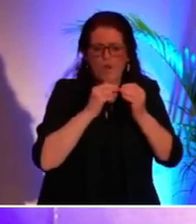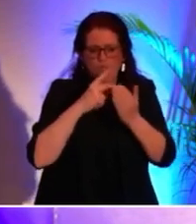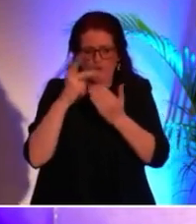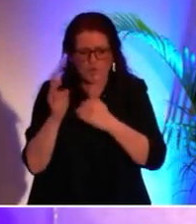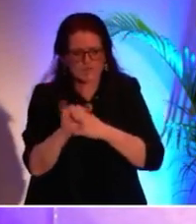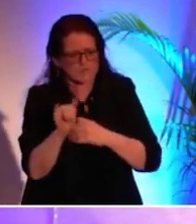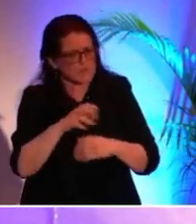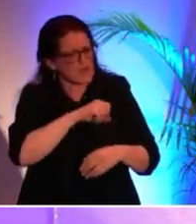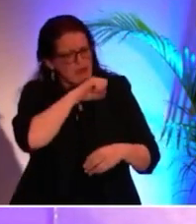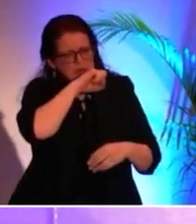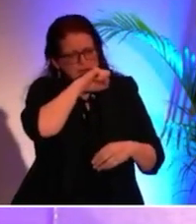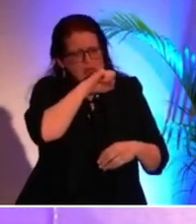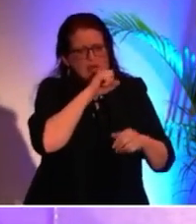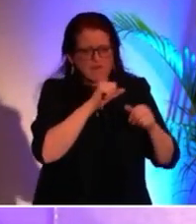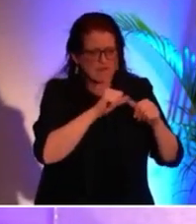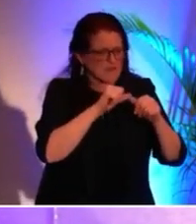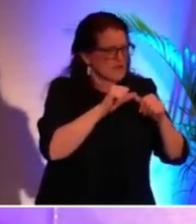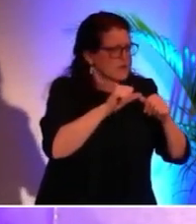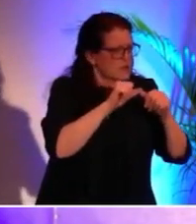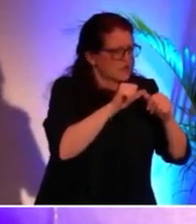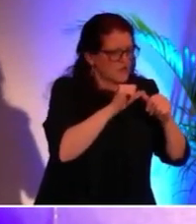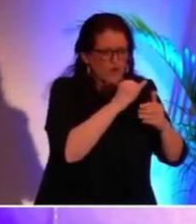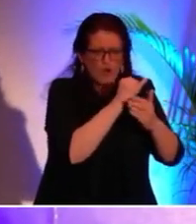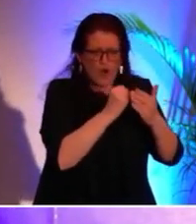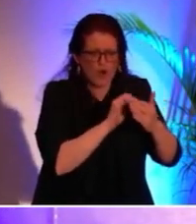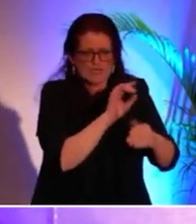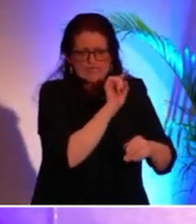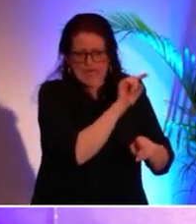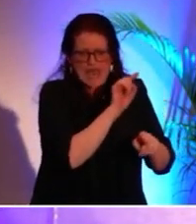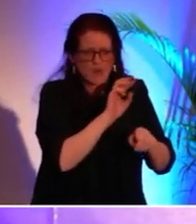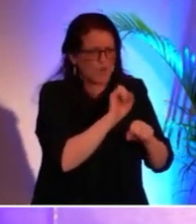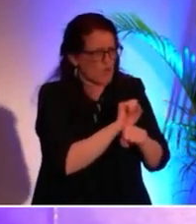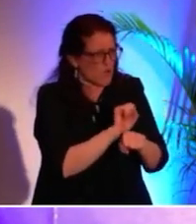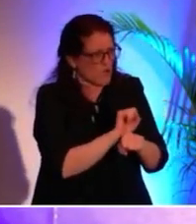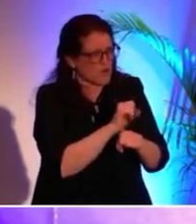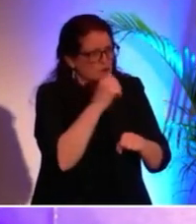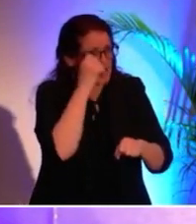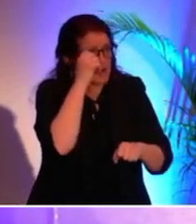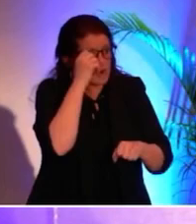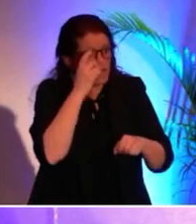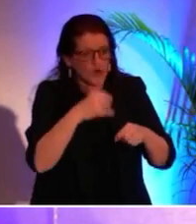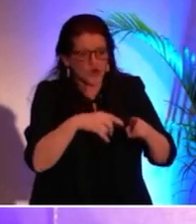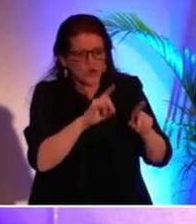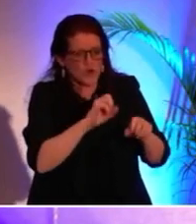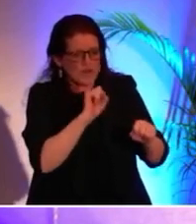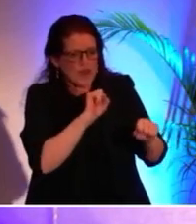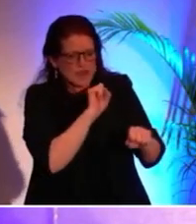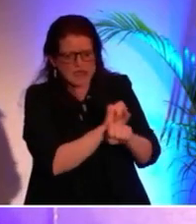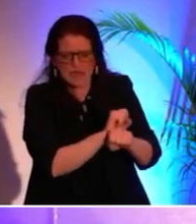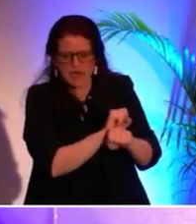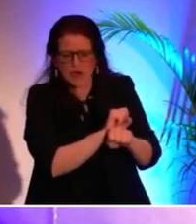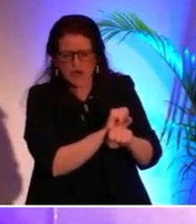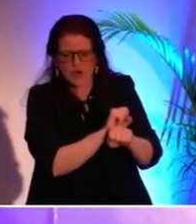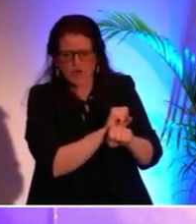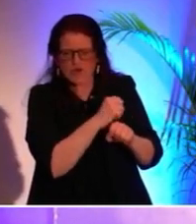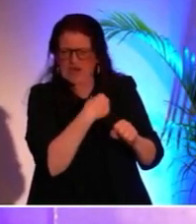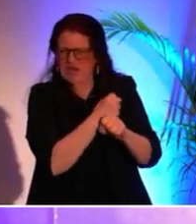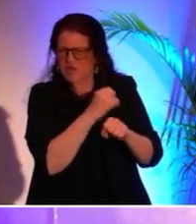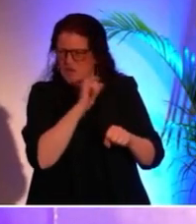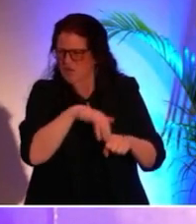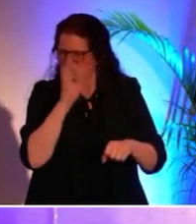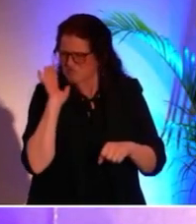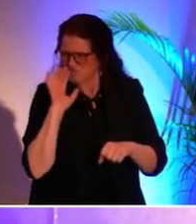that. I love the continuation of the Artists at Work. During that year of, and this was in